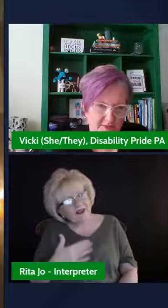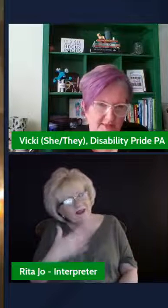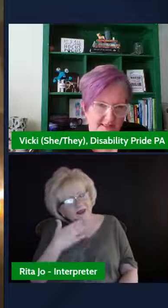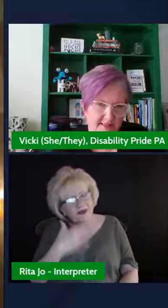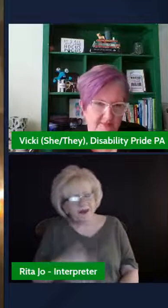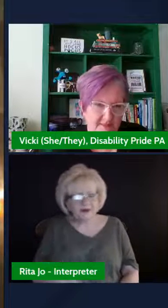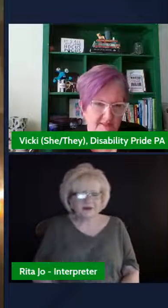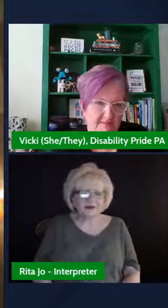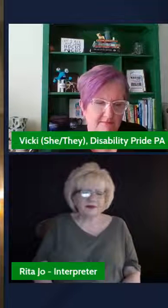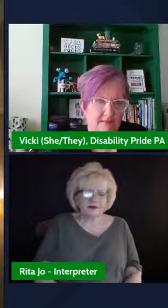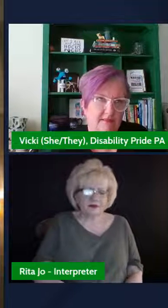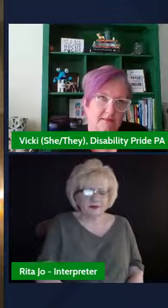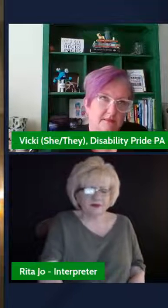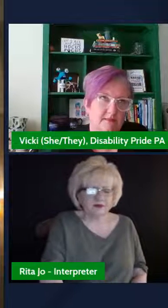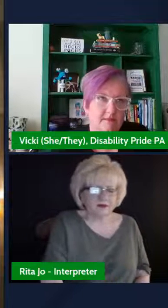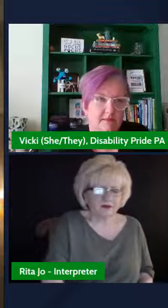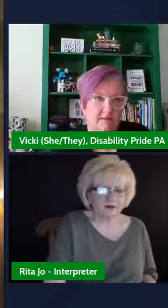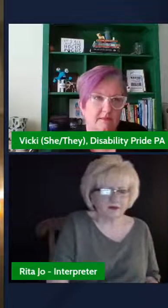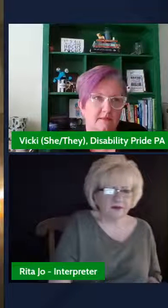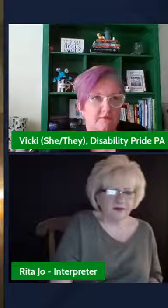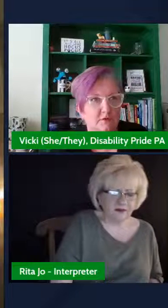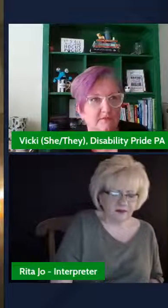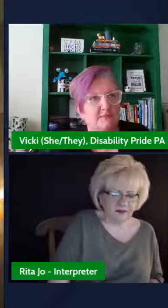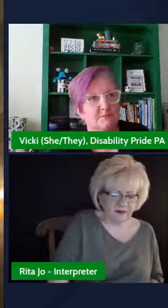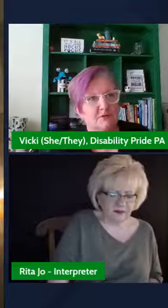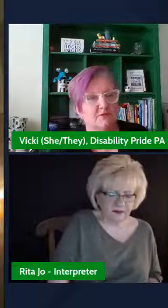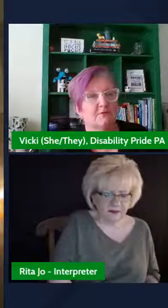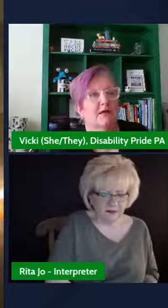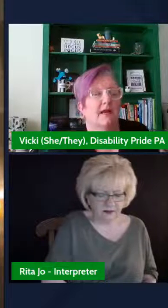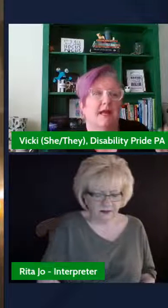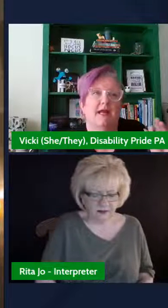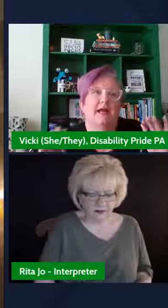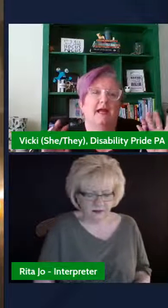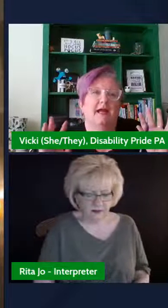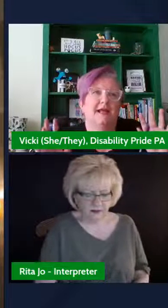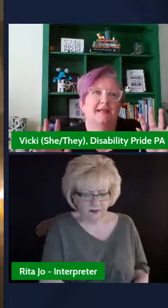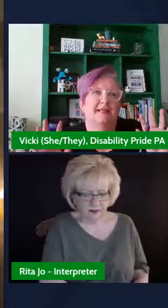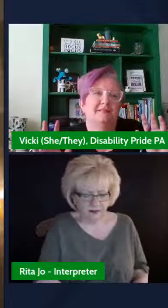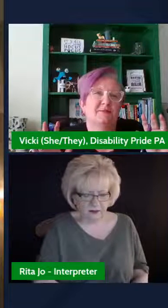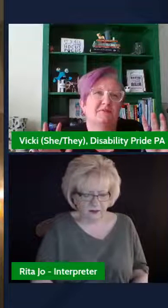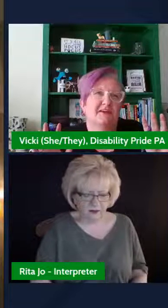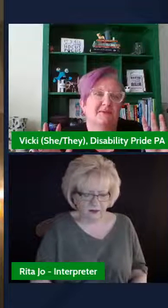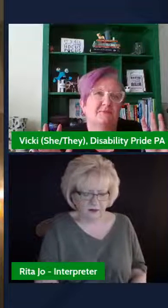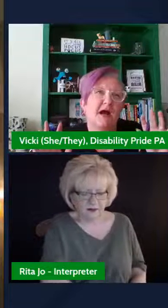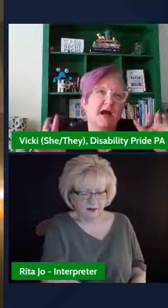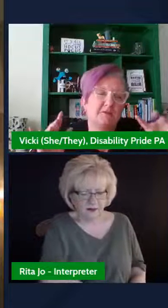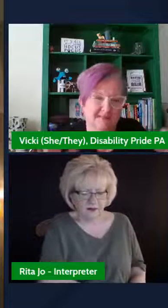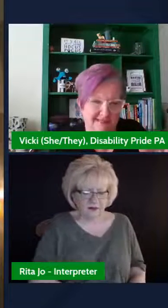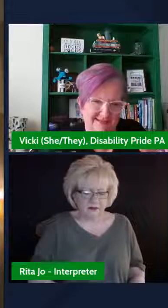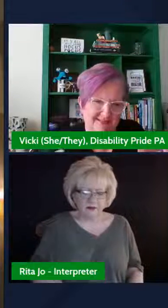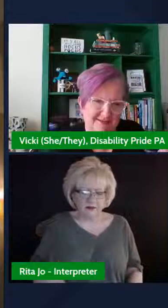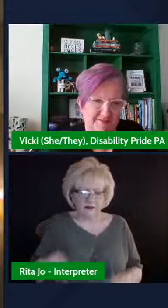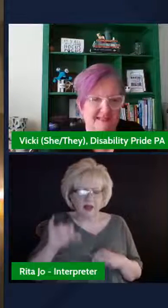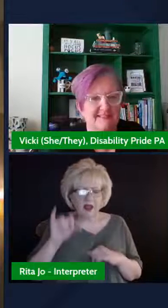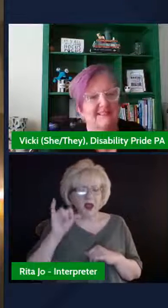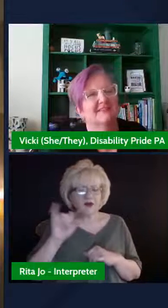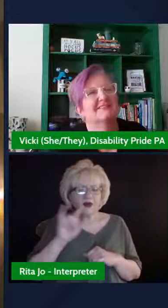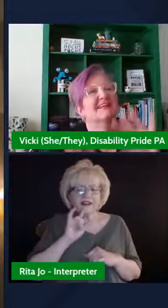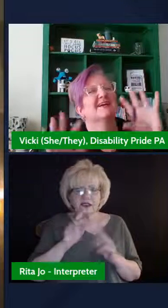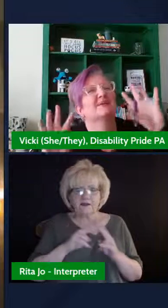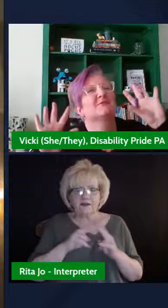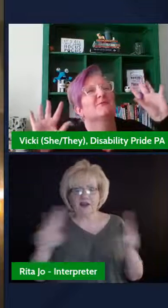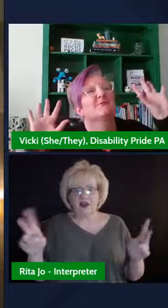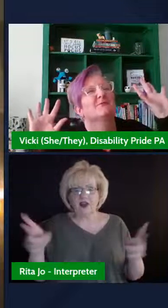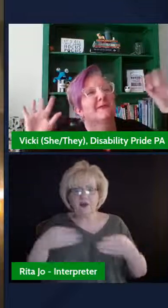of course that has been, of course it's it's been very public because